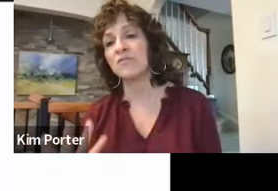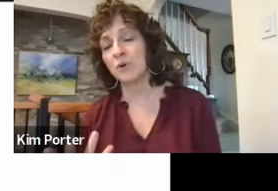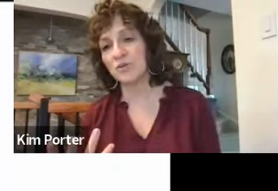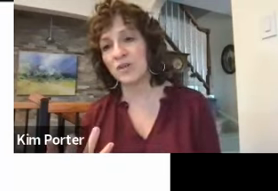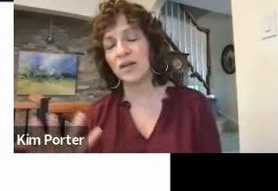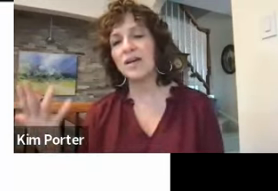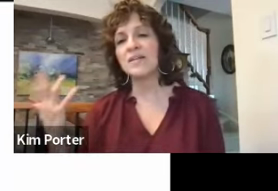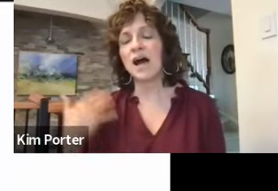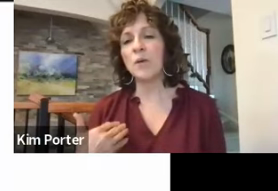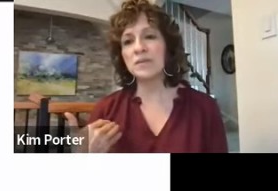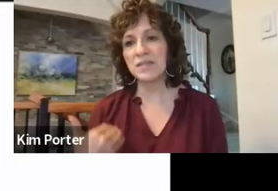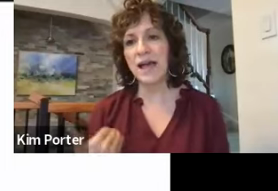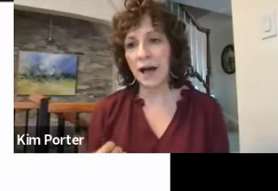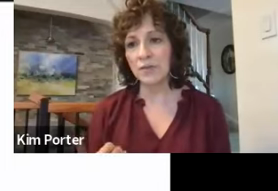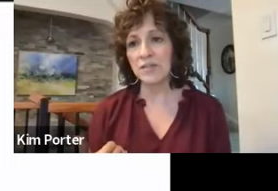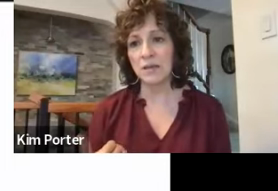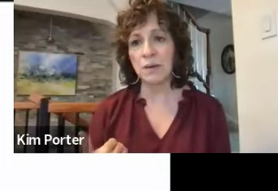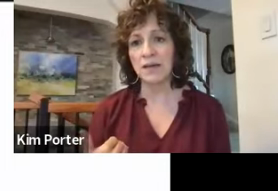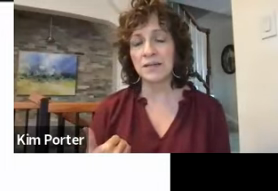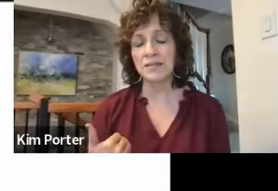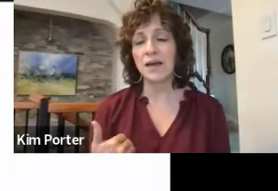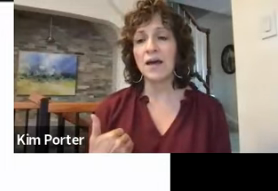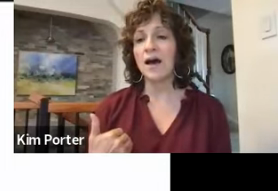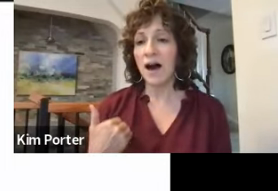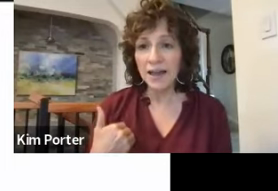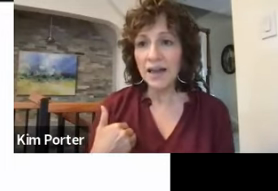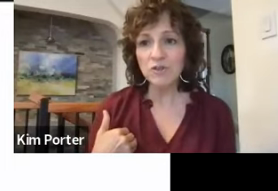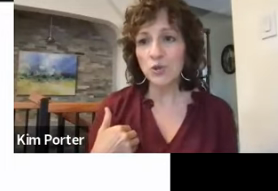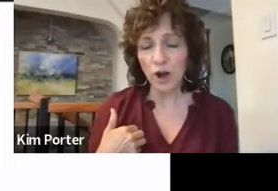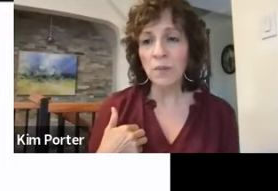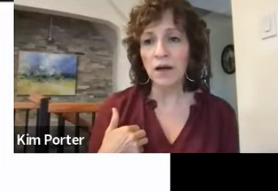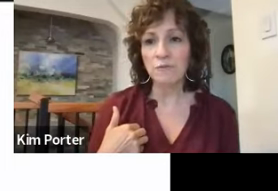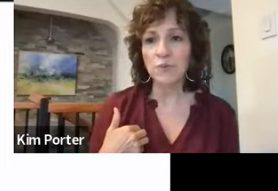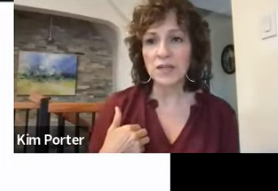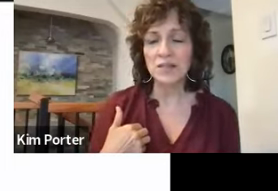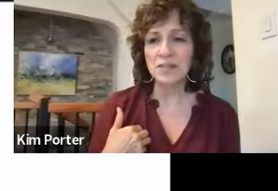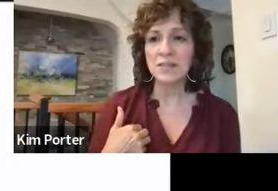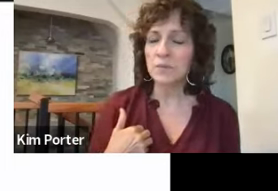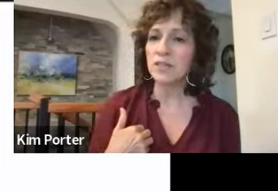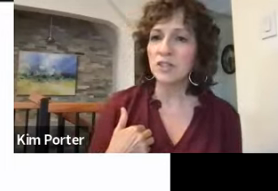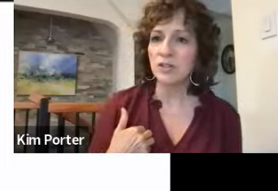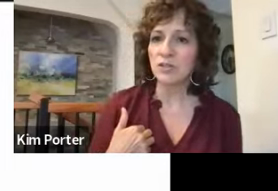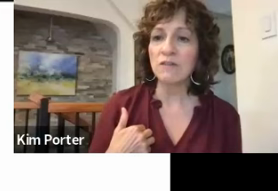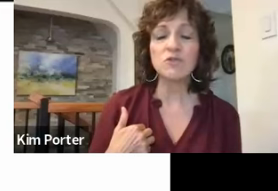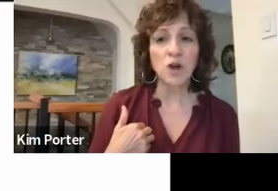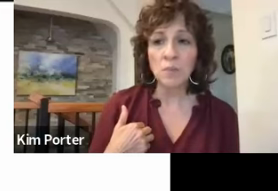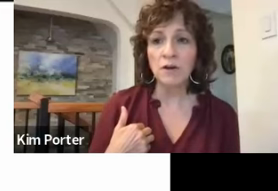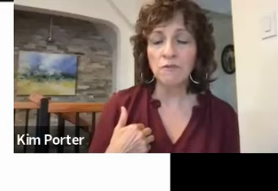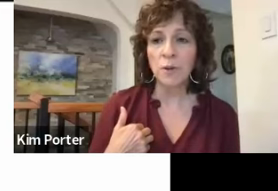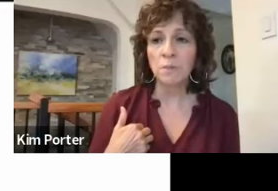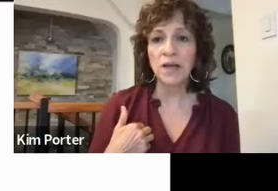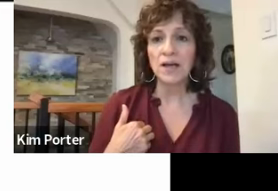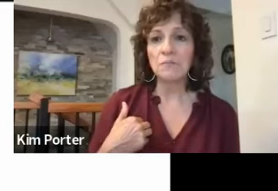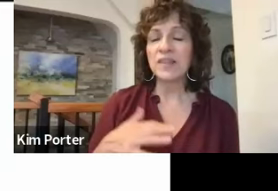an objective person to help us see how this has impacted us. I have trauma from my son's substance use. I have